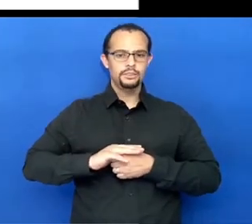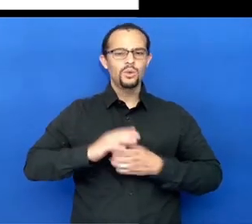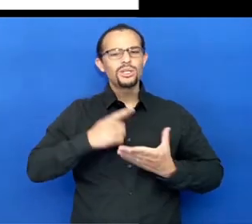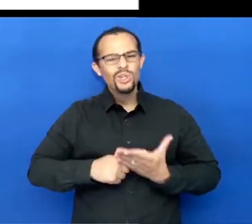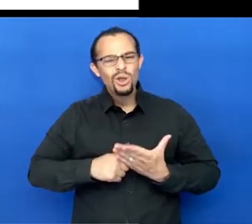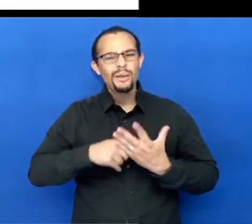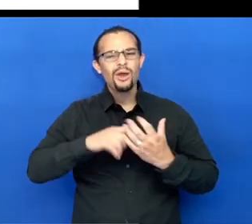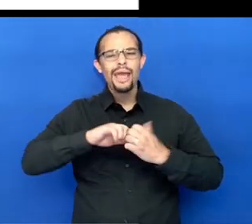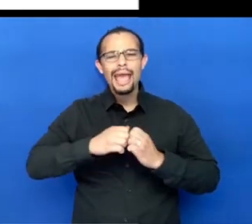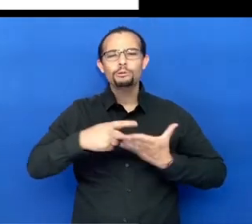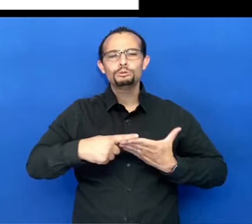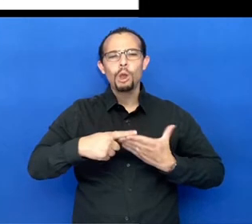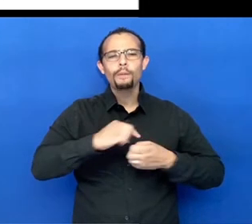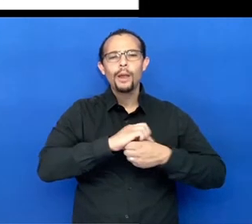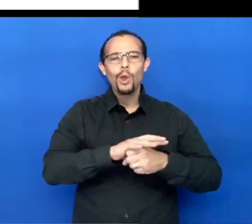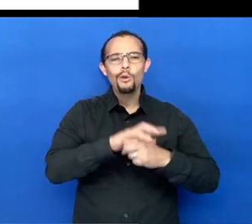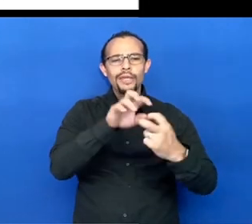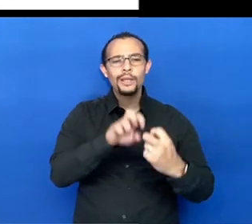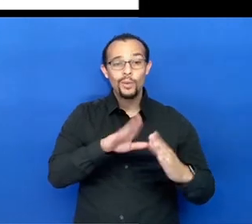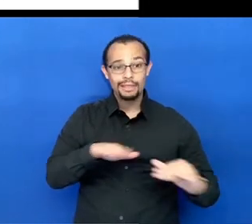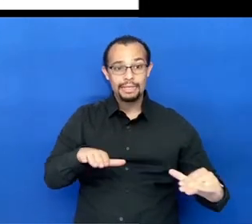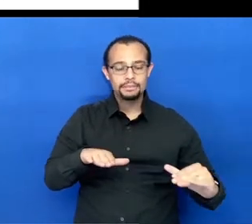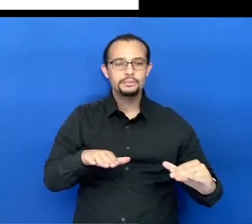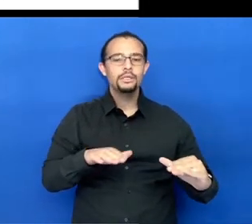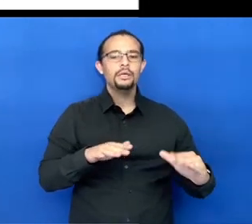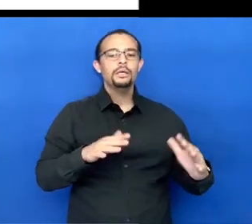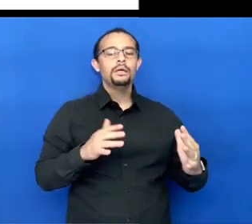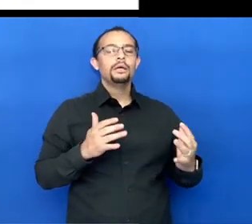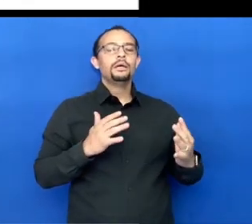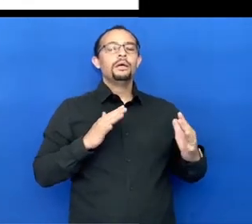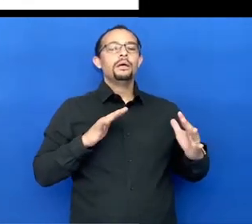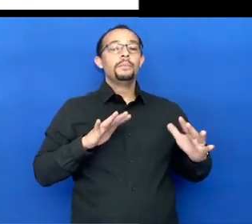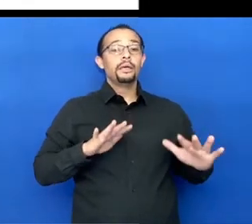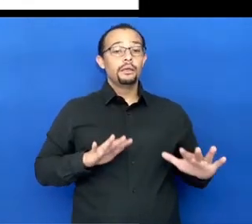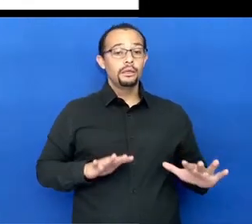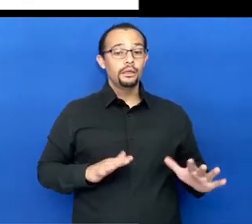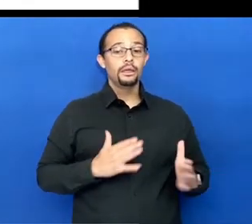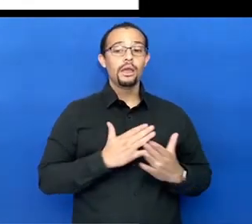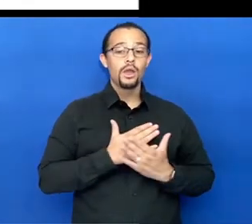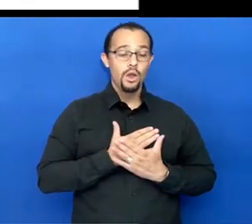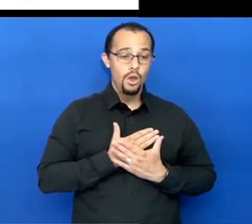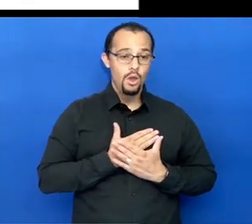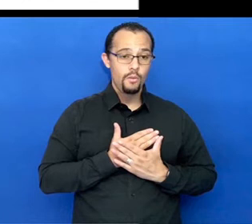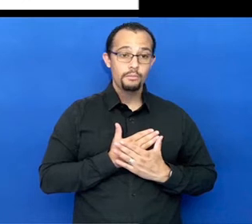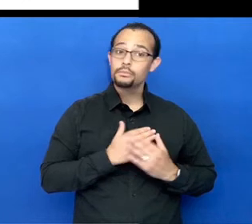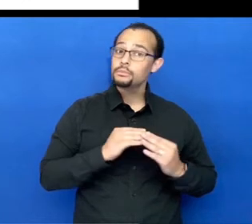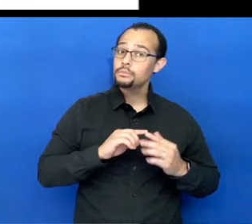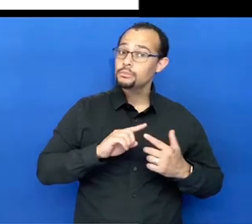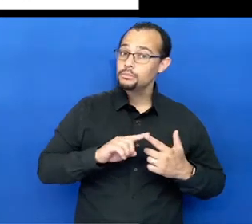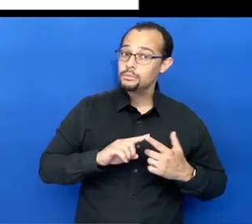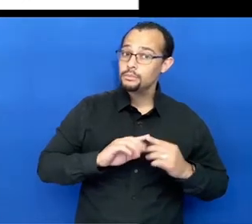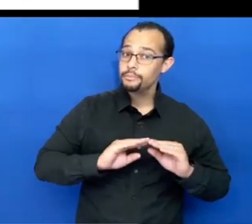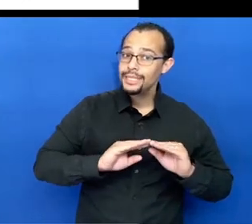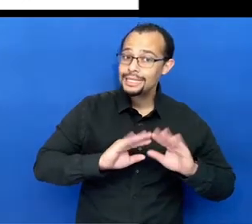about the virus. We touched on being clear, being calm, and being what? Present and with our